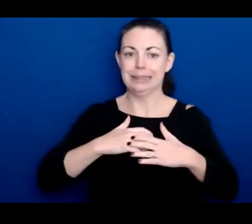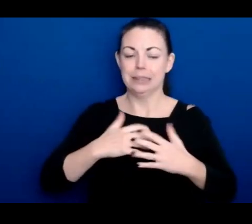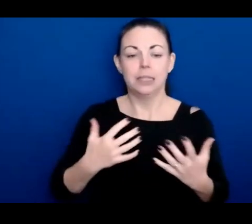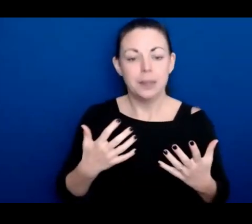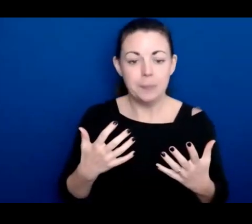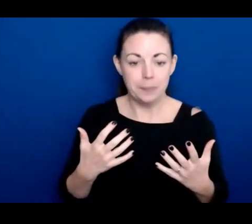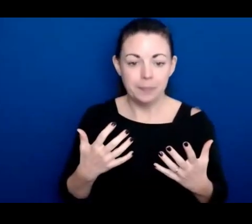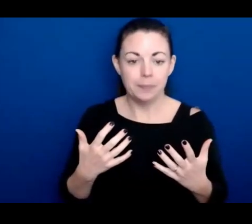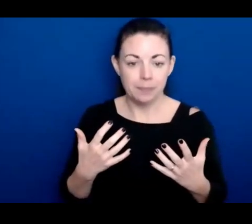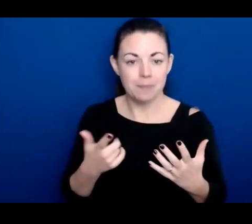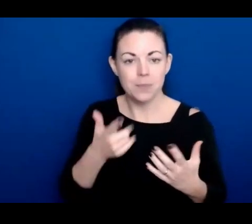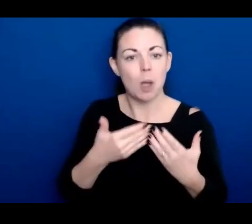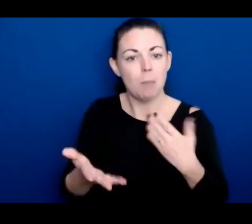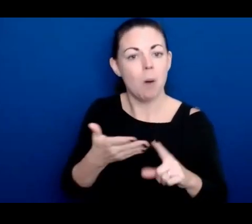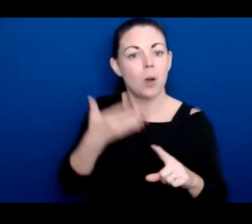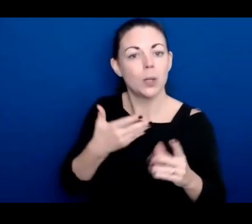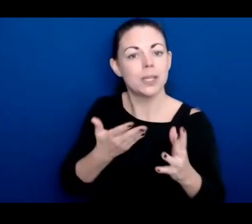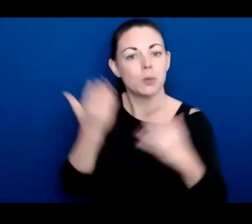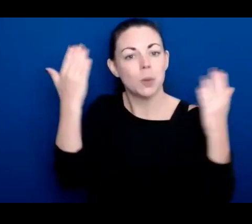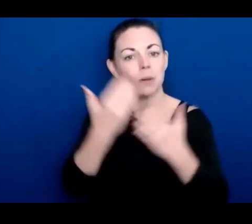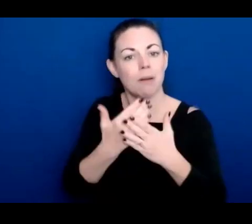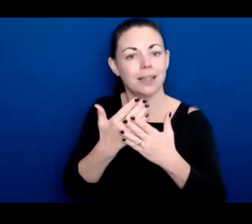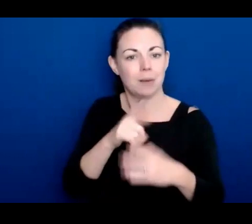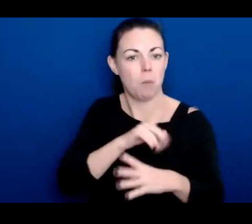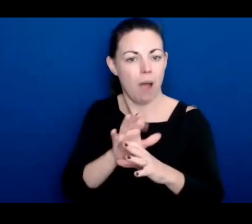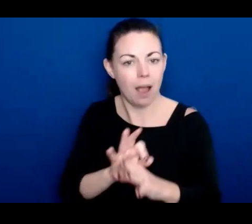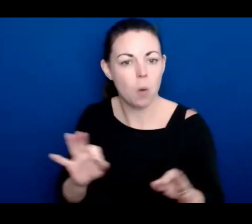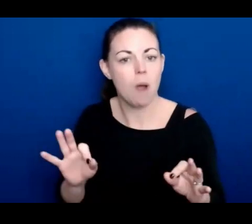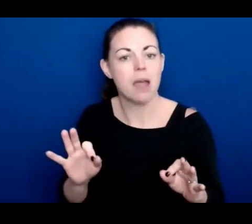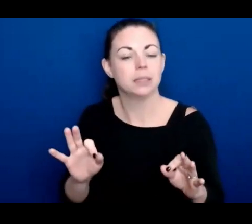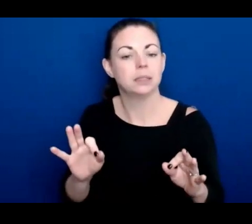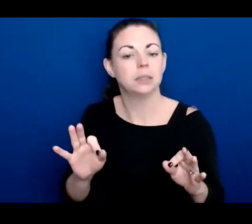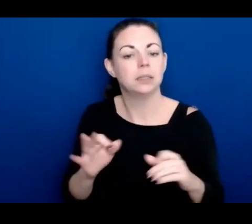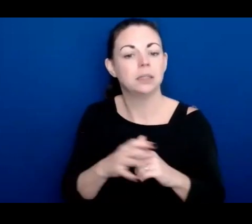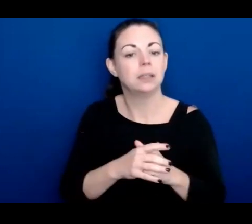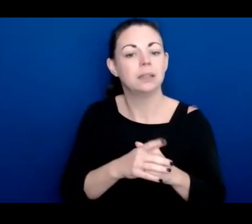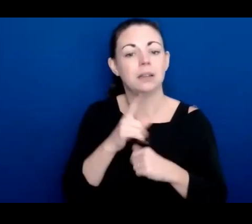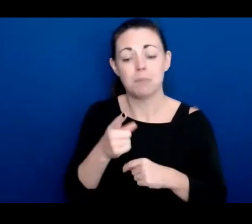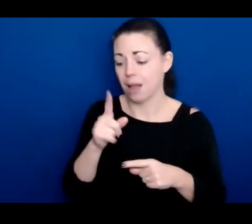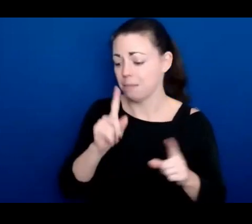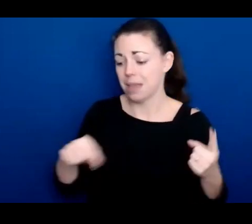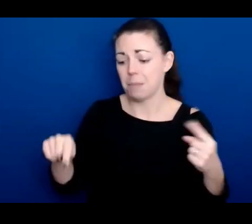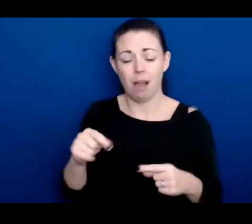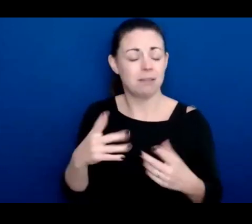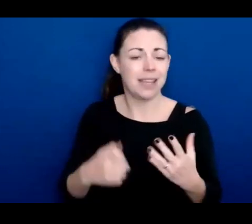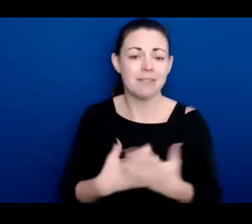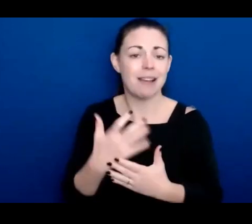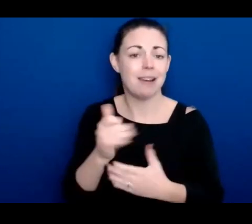it can be more noticeable then. But people generally tend to learn to live with it,